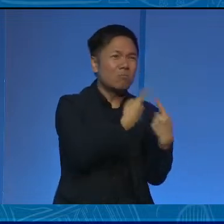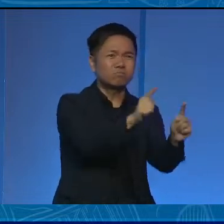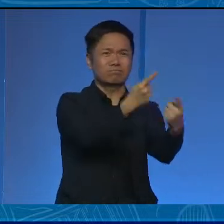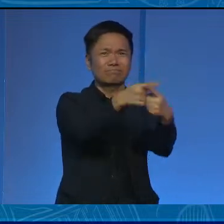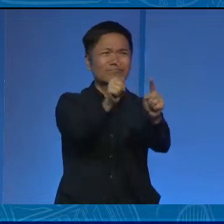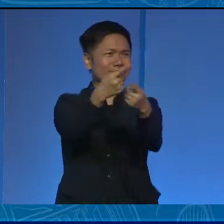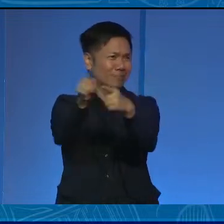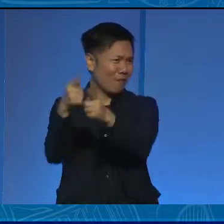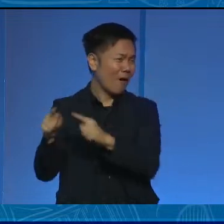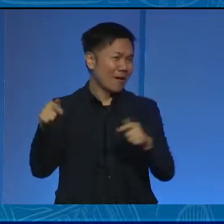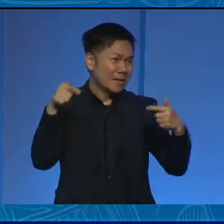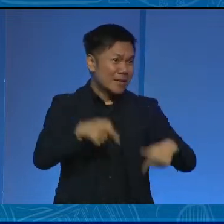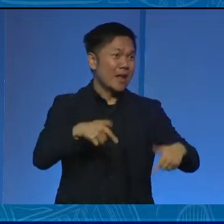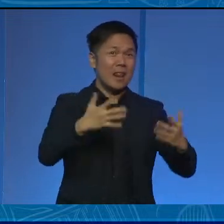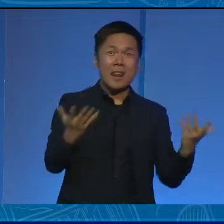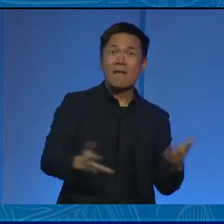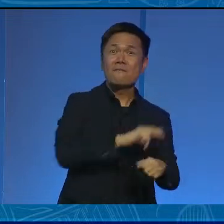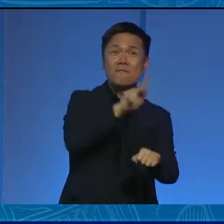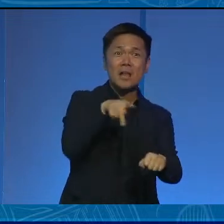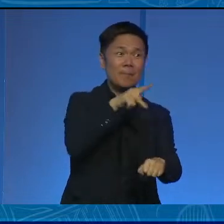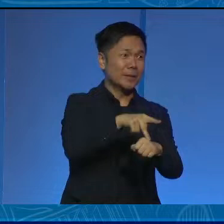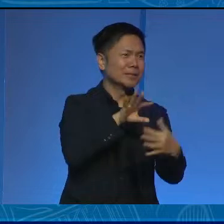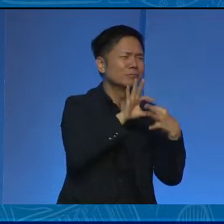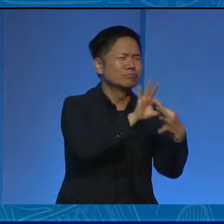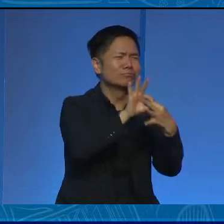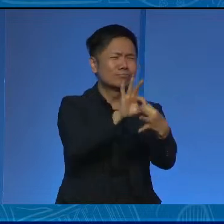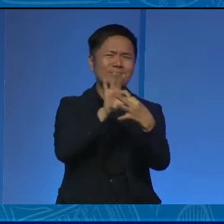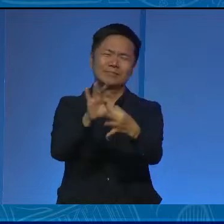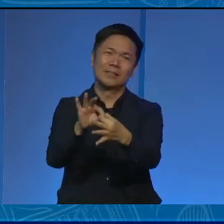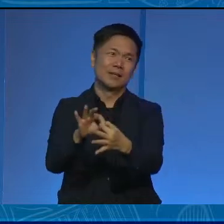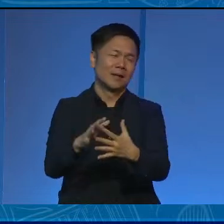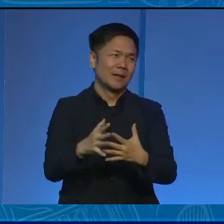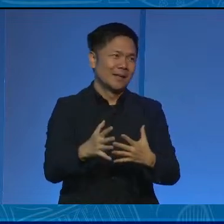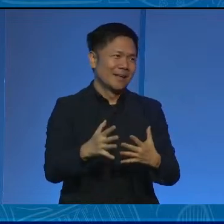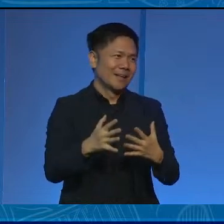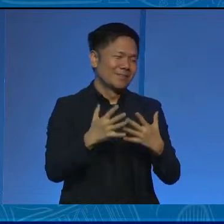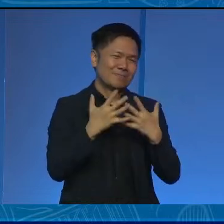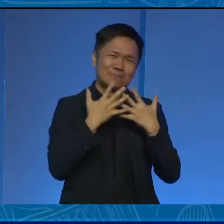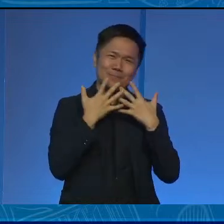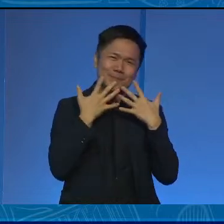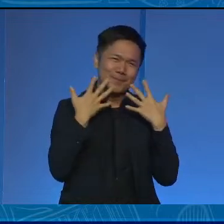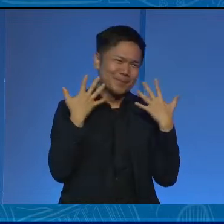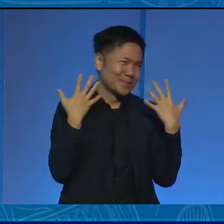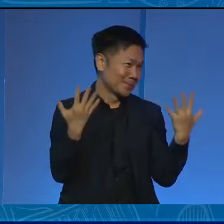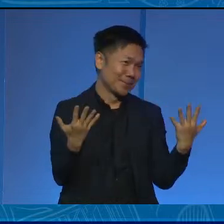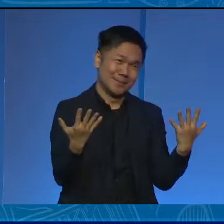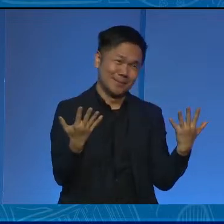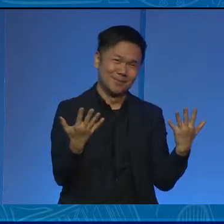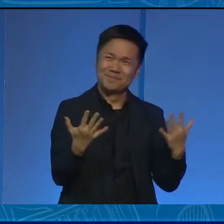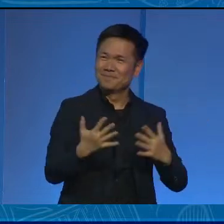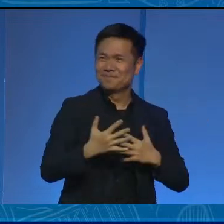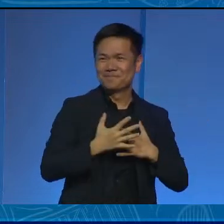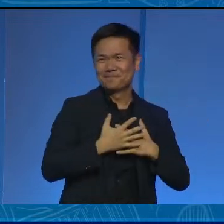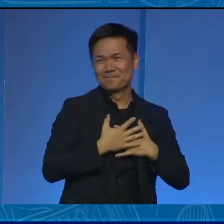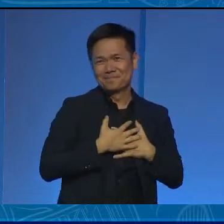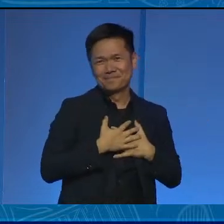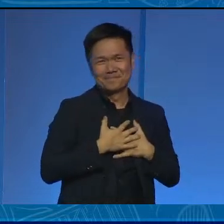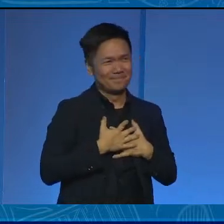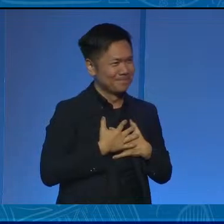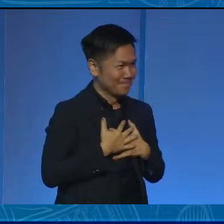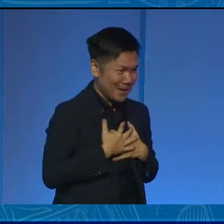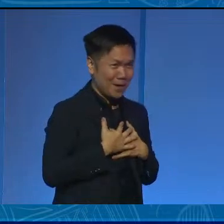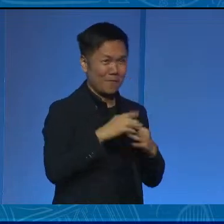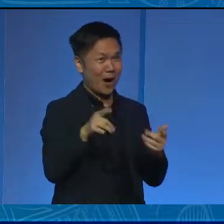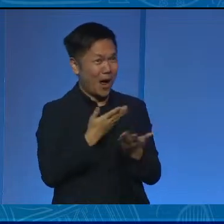of you have been a pleasure to work with, interact with. You've set a new benchmark for the